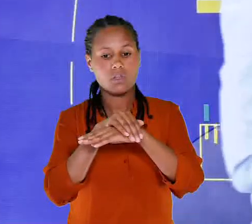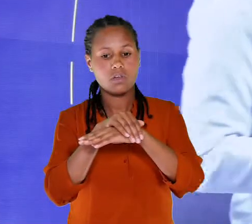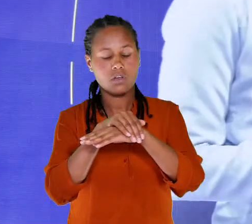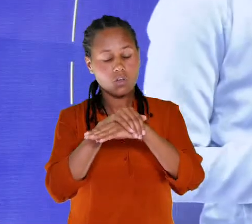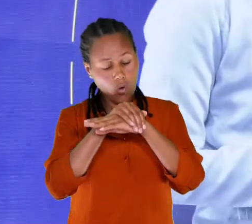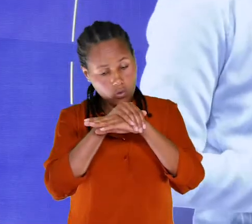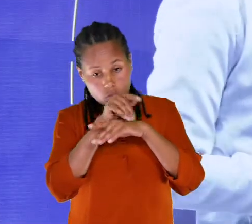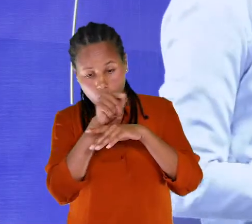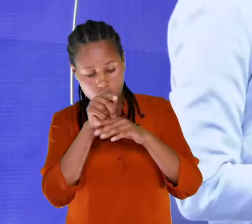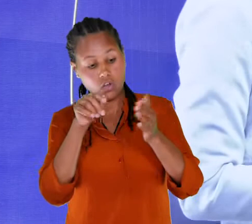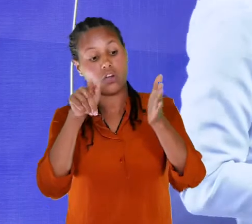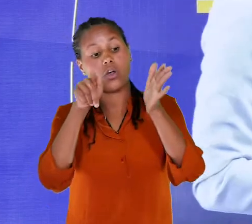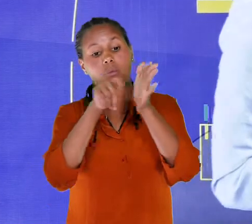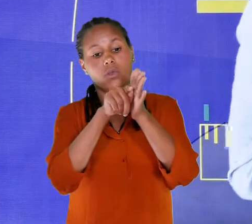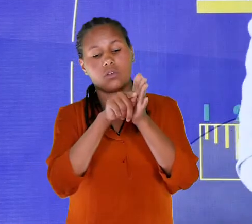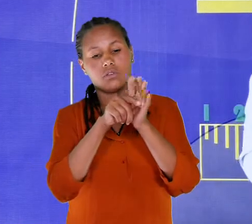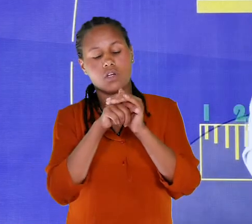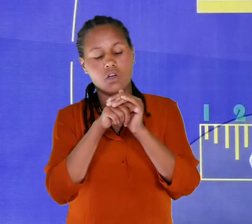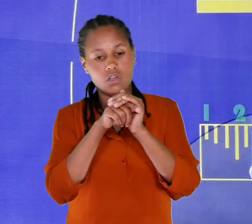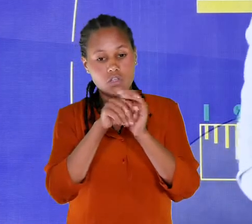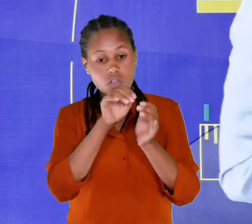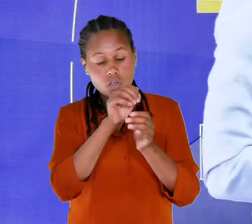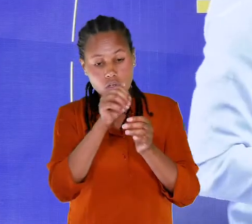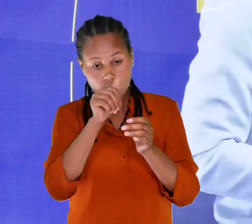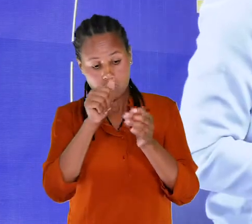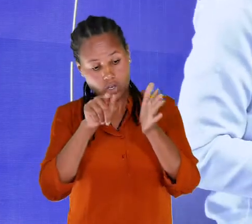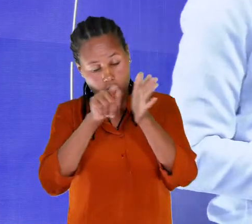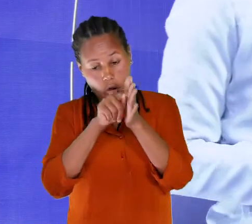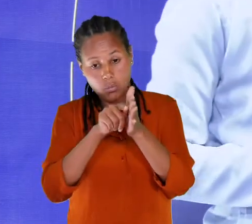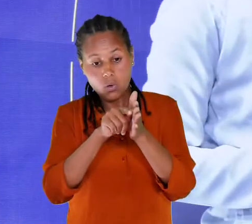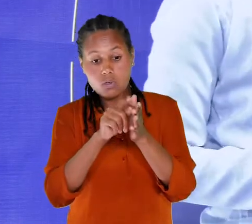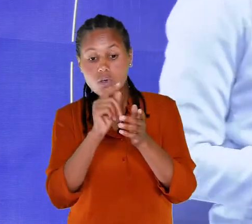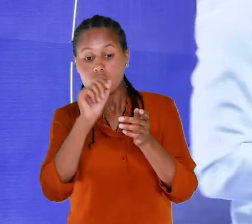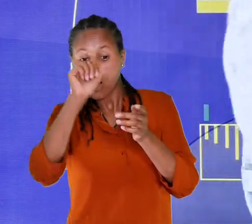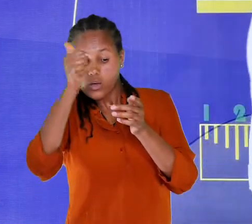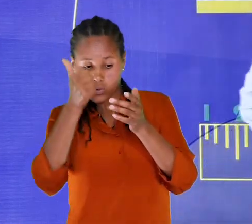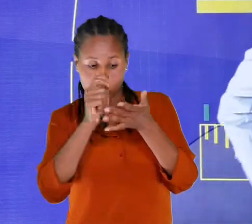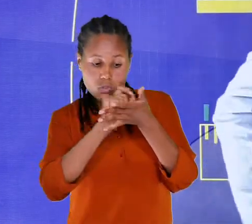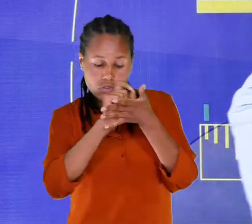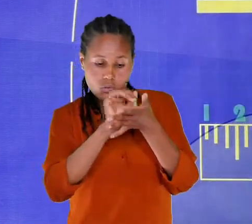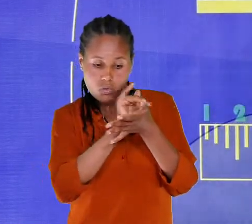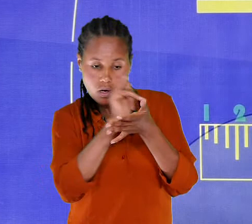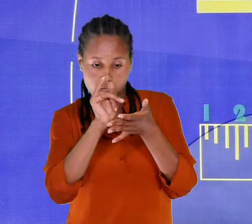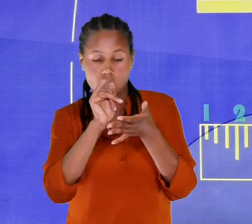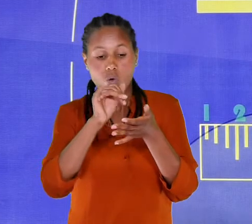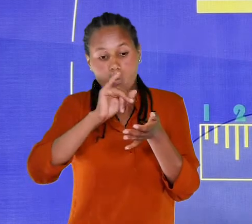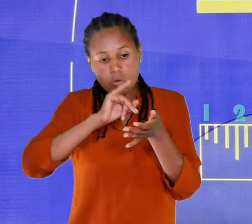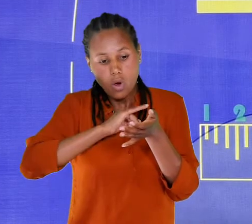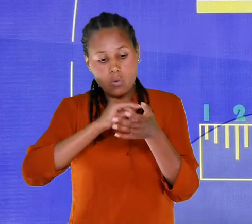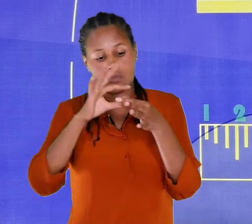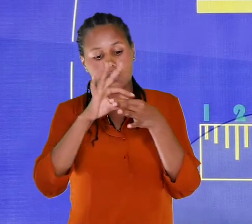This example, by the way. You can write your own. What about Wednesday? Wednesday, you can